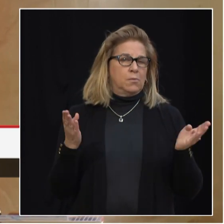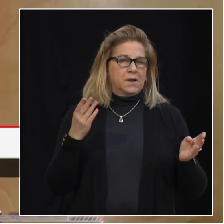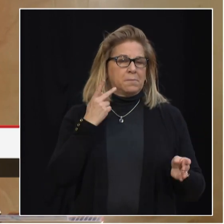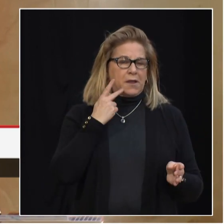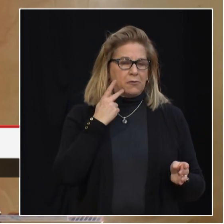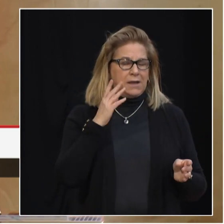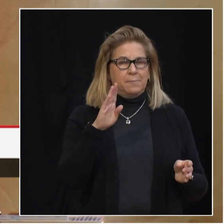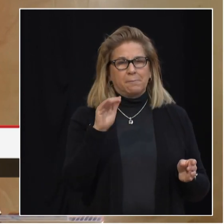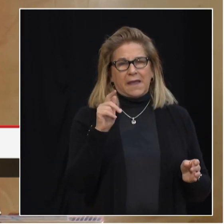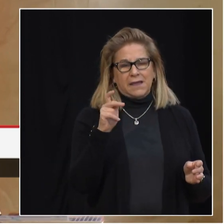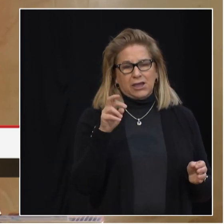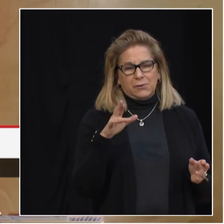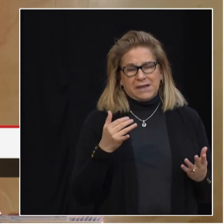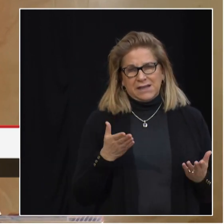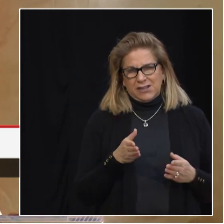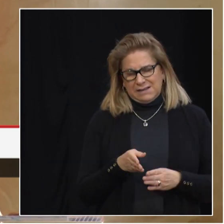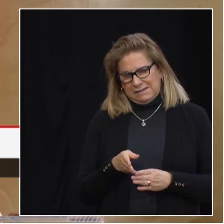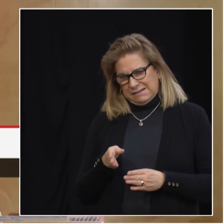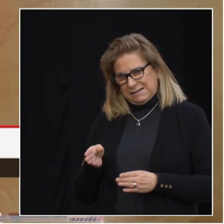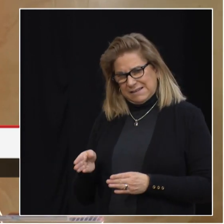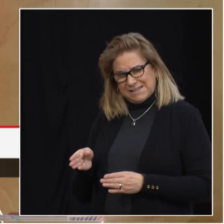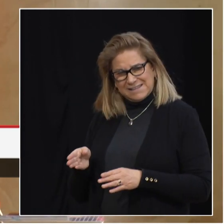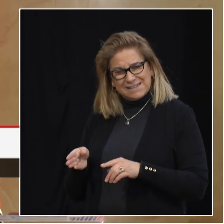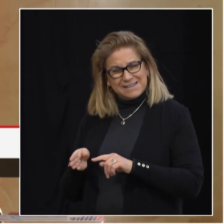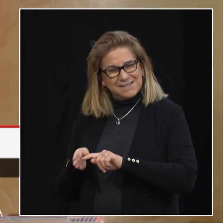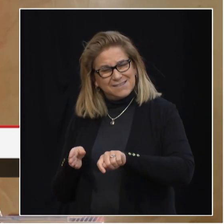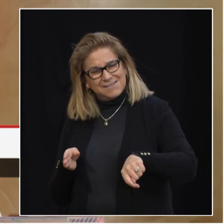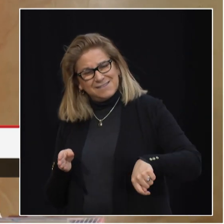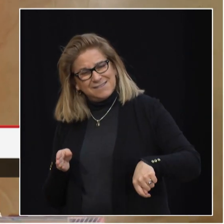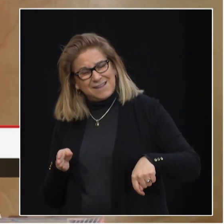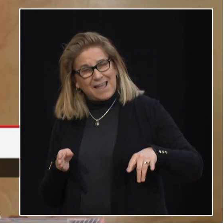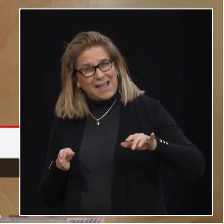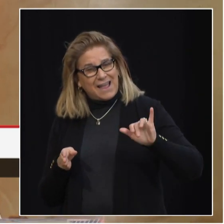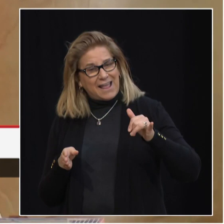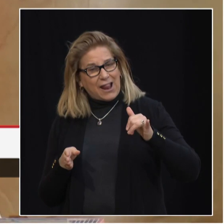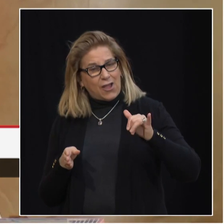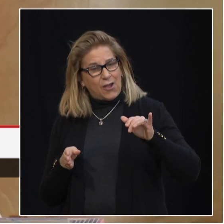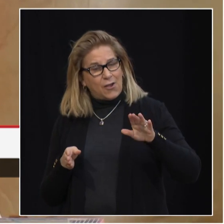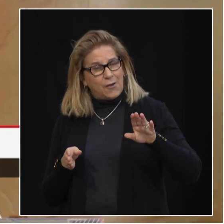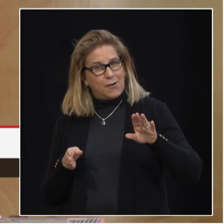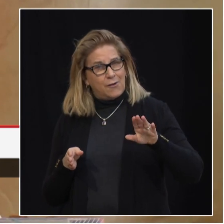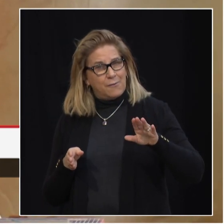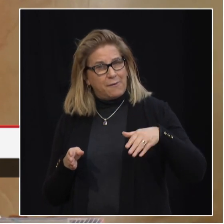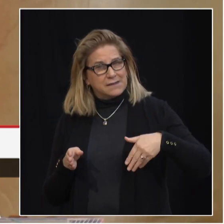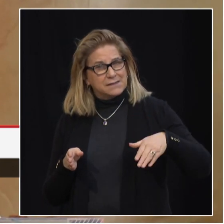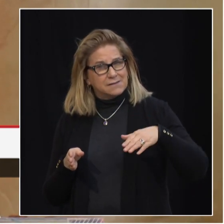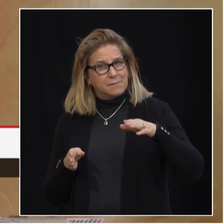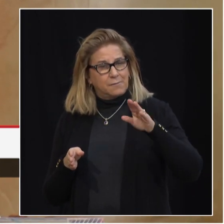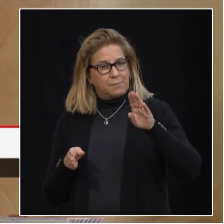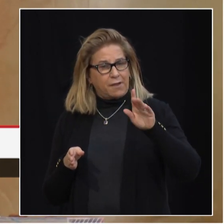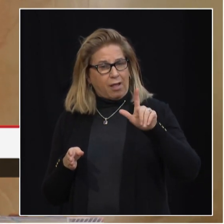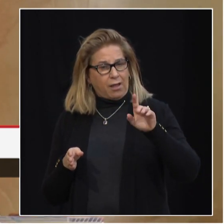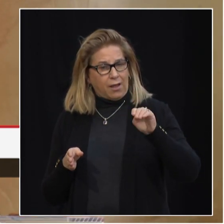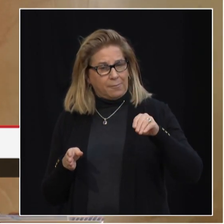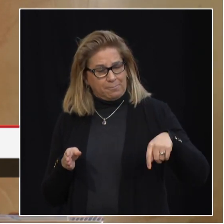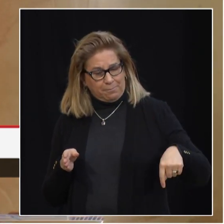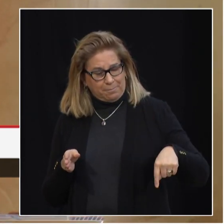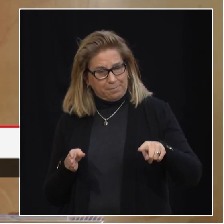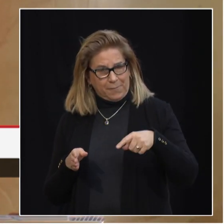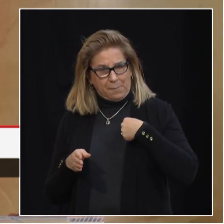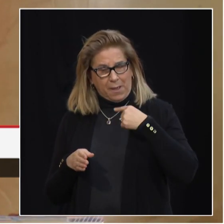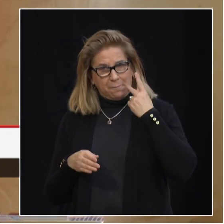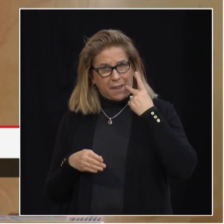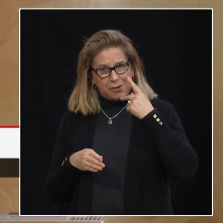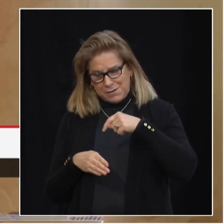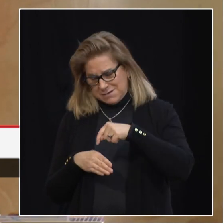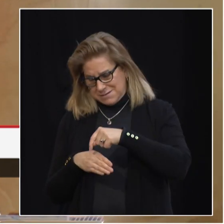That became my North Star. With no roadmap as to how or where I would open, I knew that it would happen because of the spirit